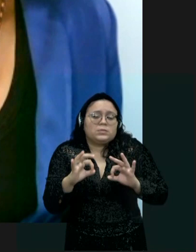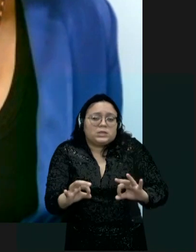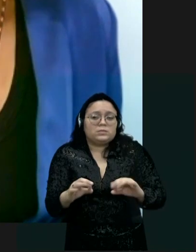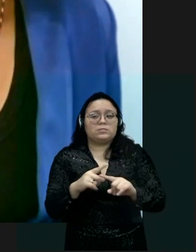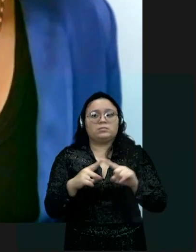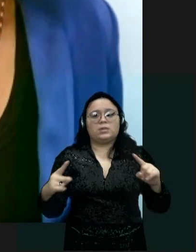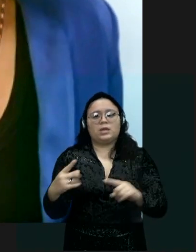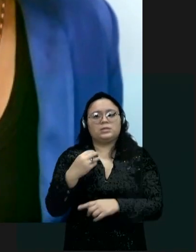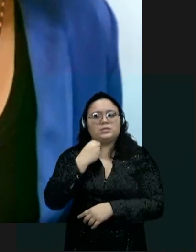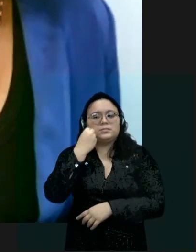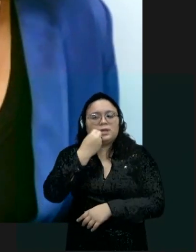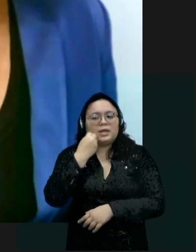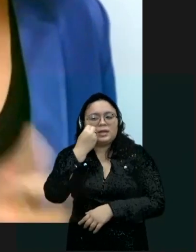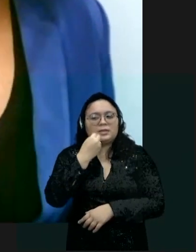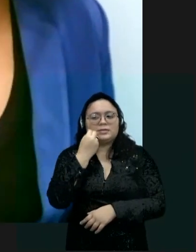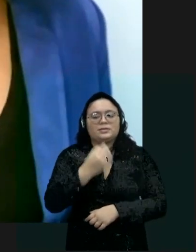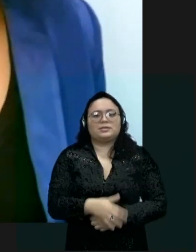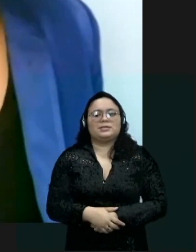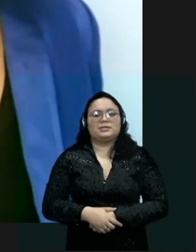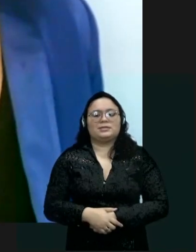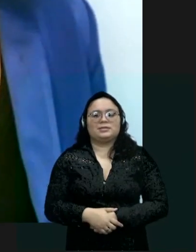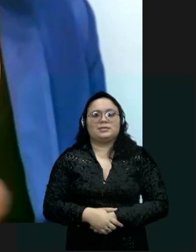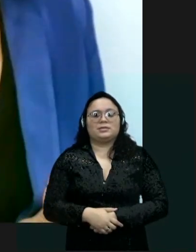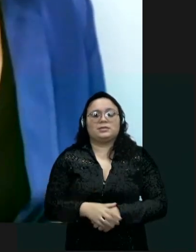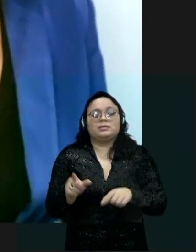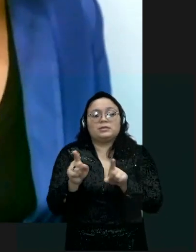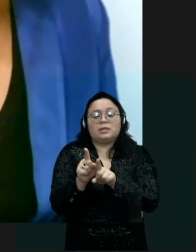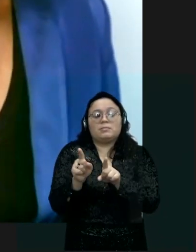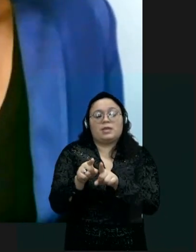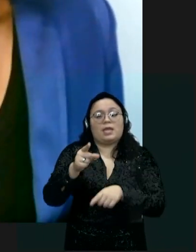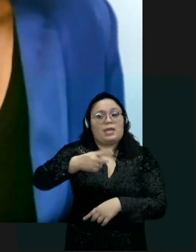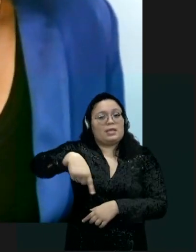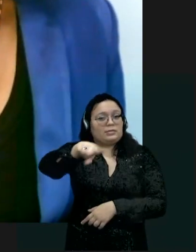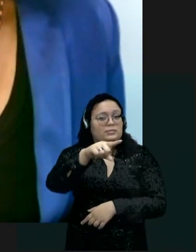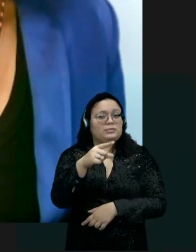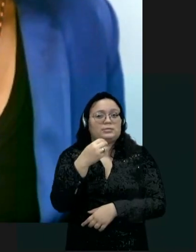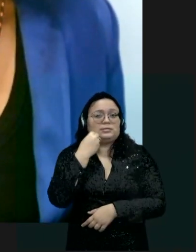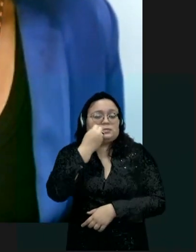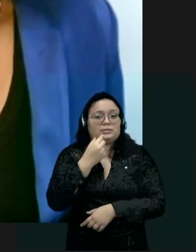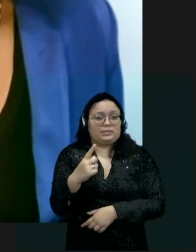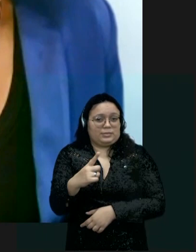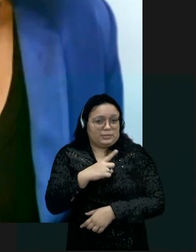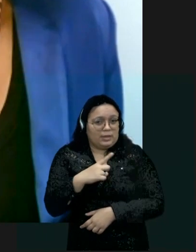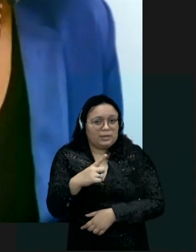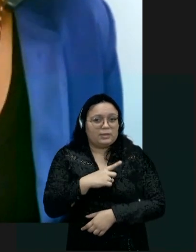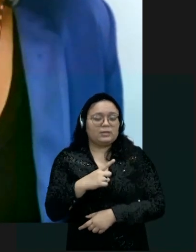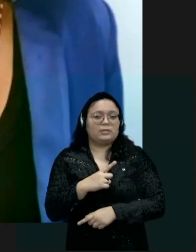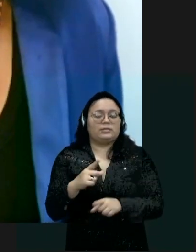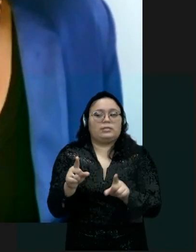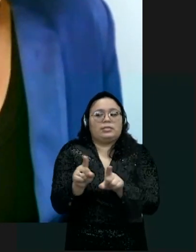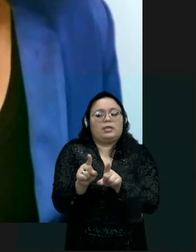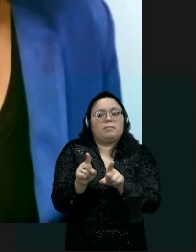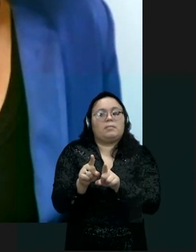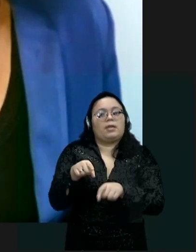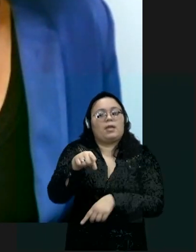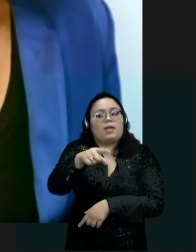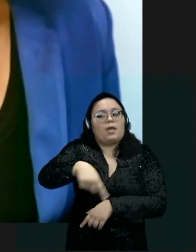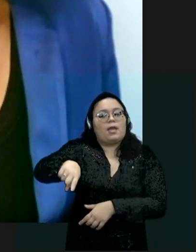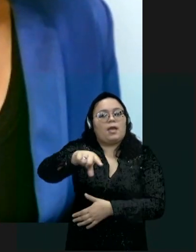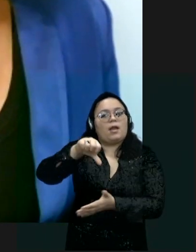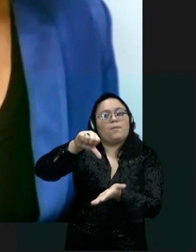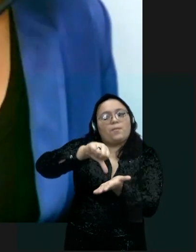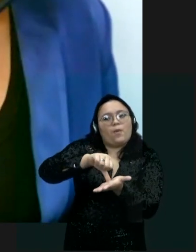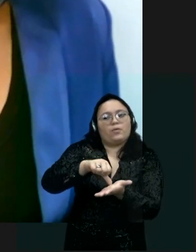how you have moved forward the transformed port, your current port. We see a great opportunity here to work